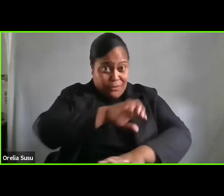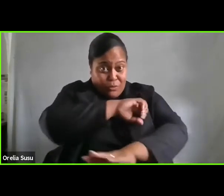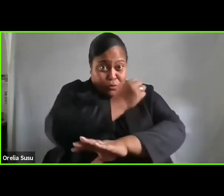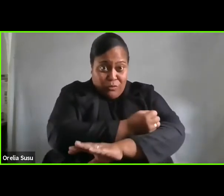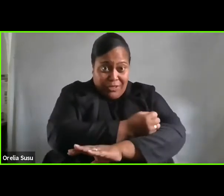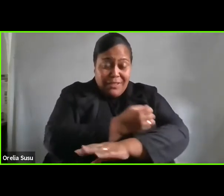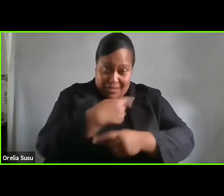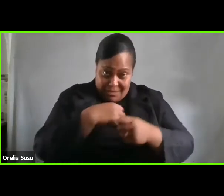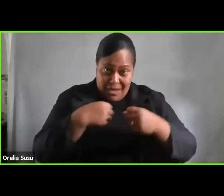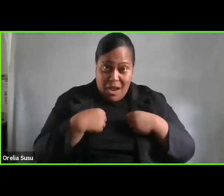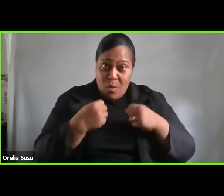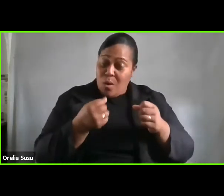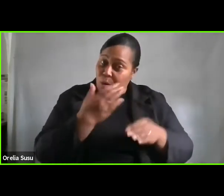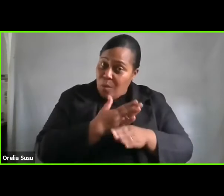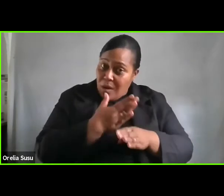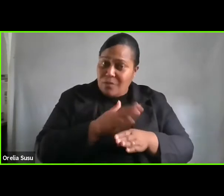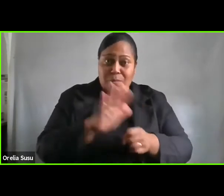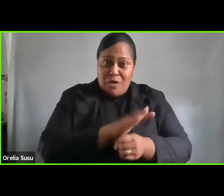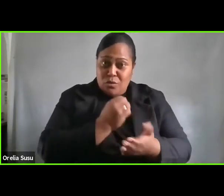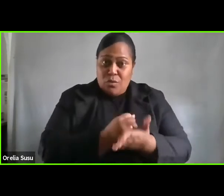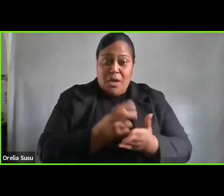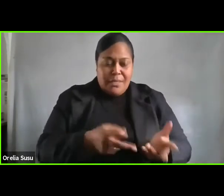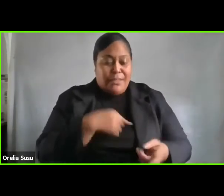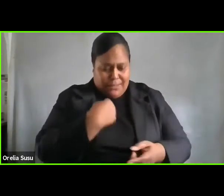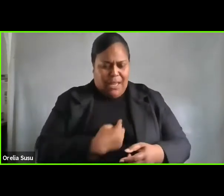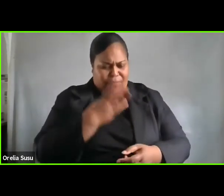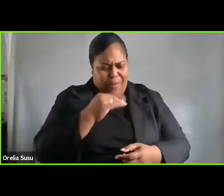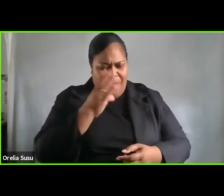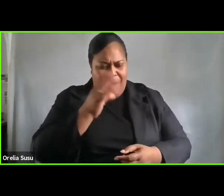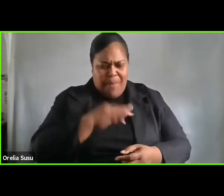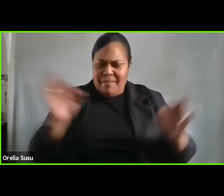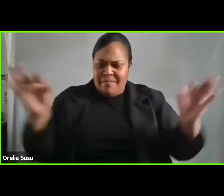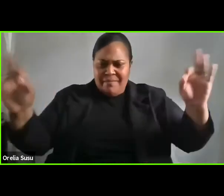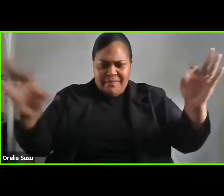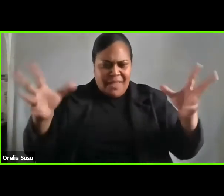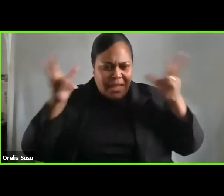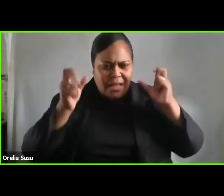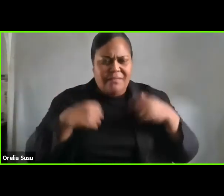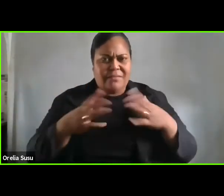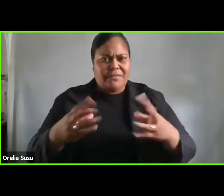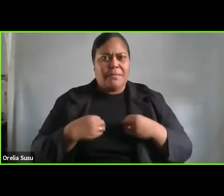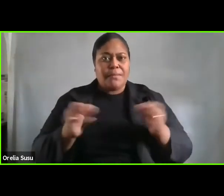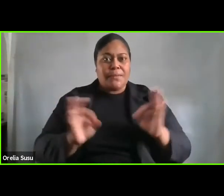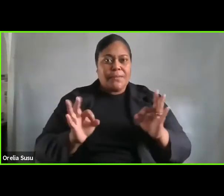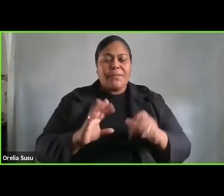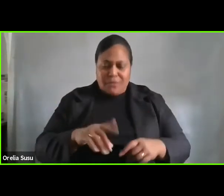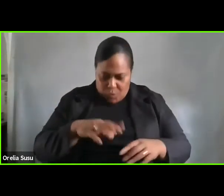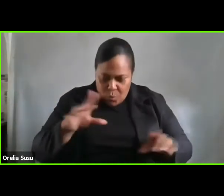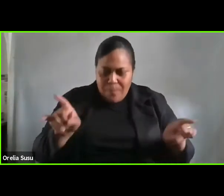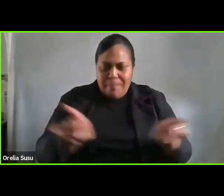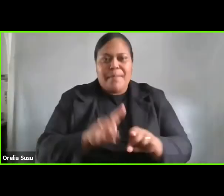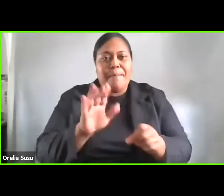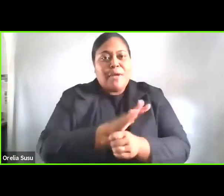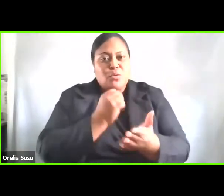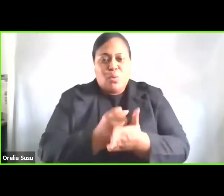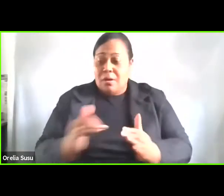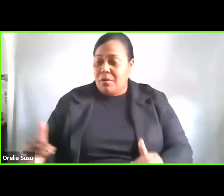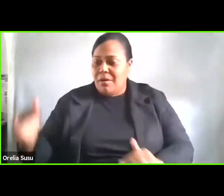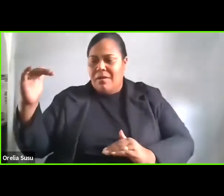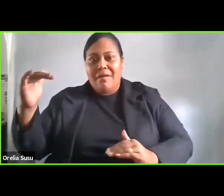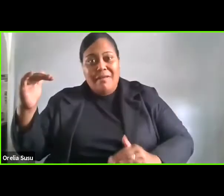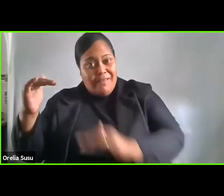we are not just talking to ourselves but we are also speaking that kind of language so for us in diva for equality